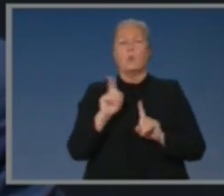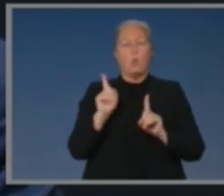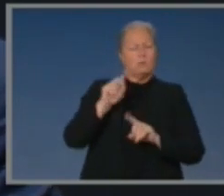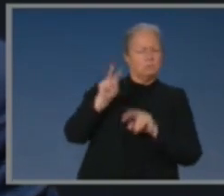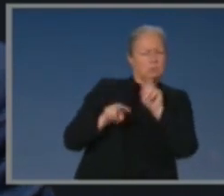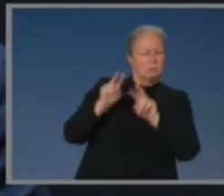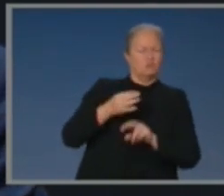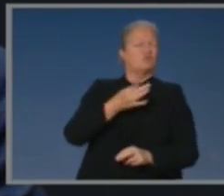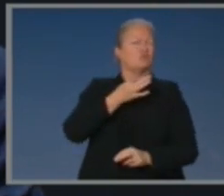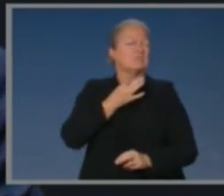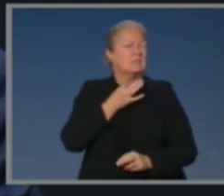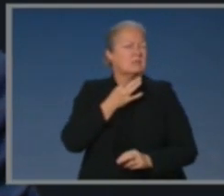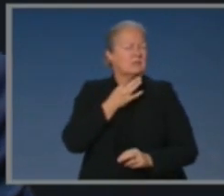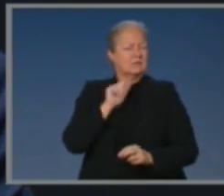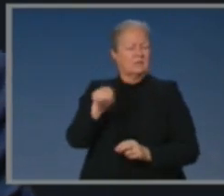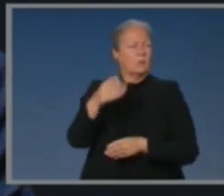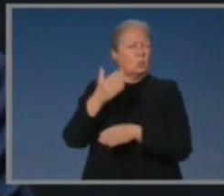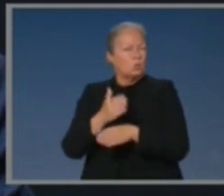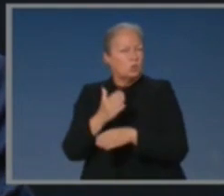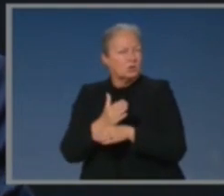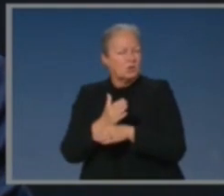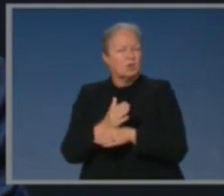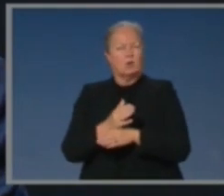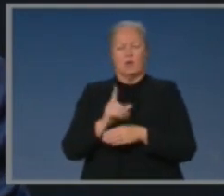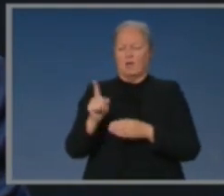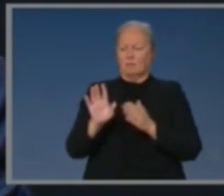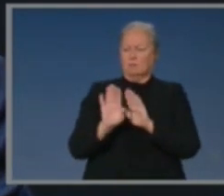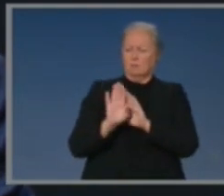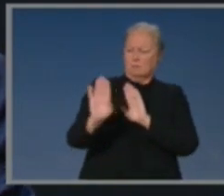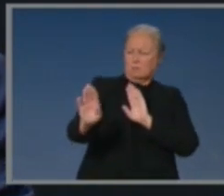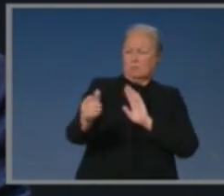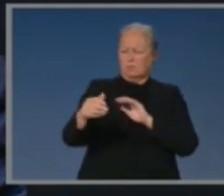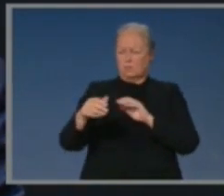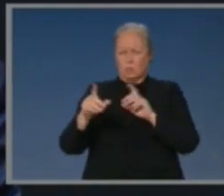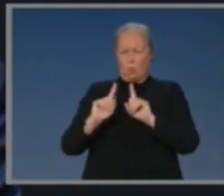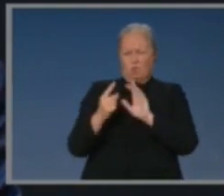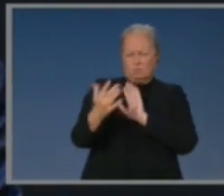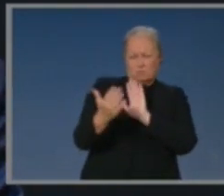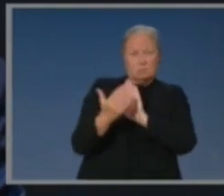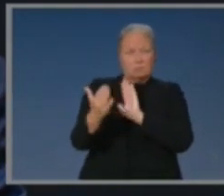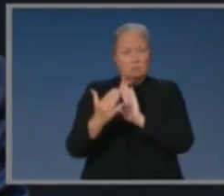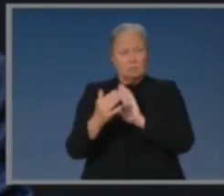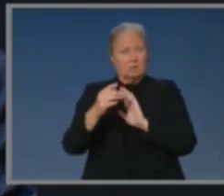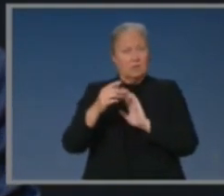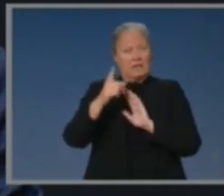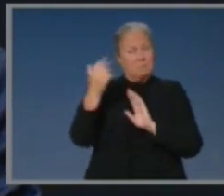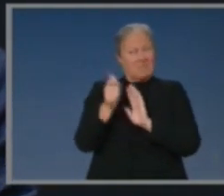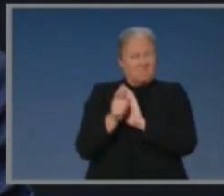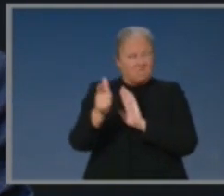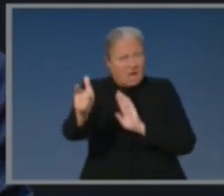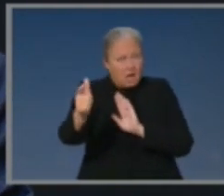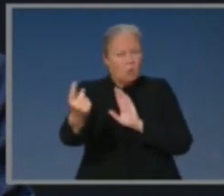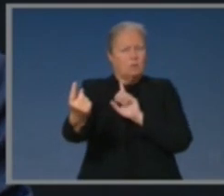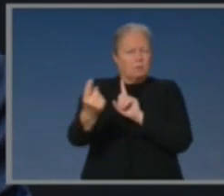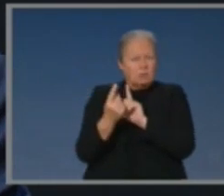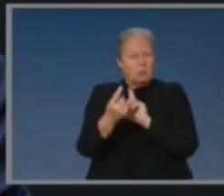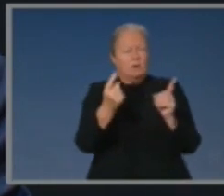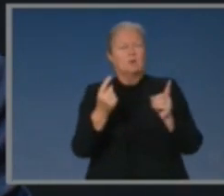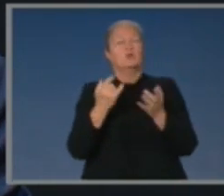will mean for a particular point in time, for a particular jurisdiction, for a particular business, so that you can go on with your